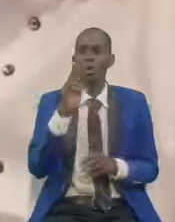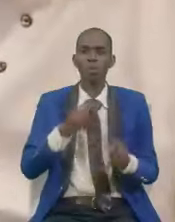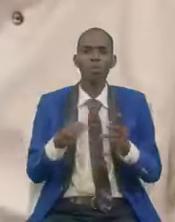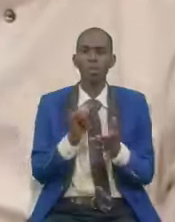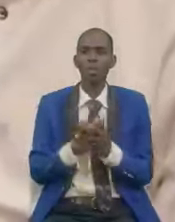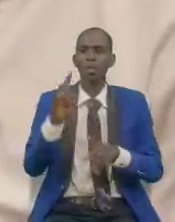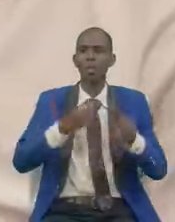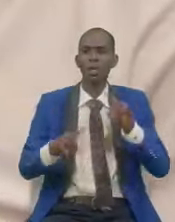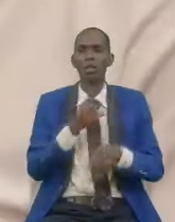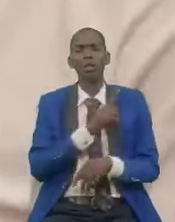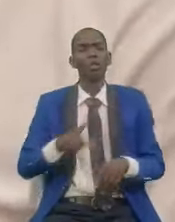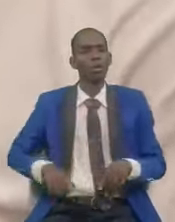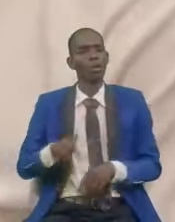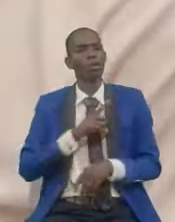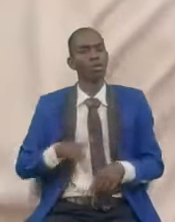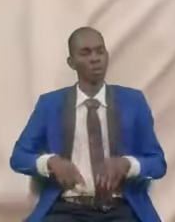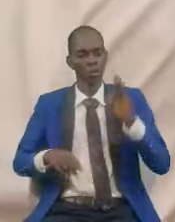Lord, preachers,